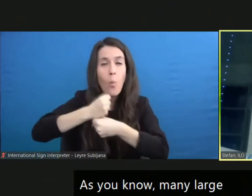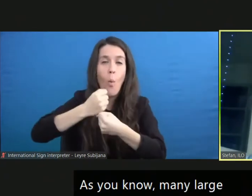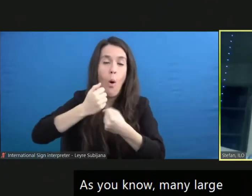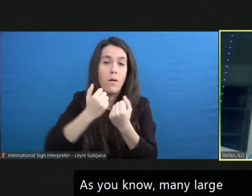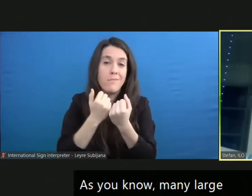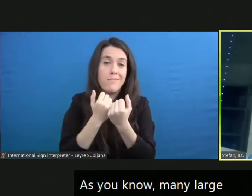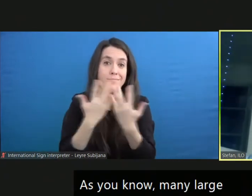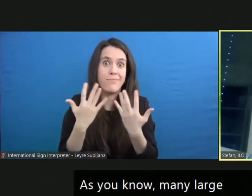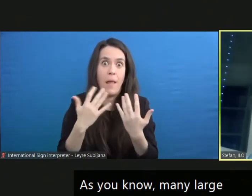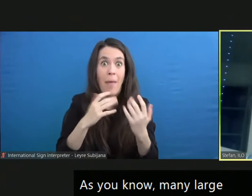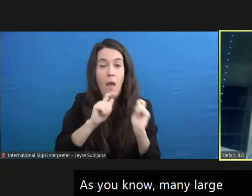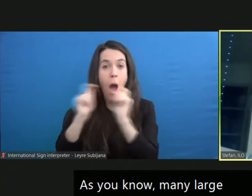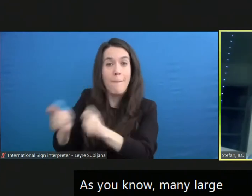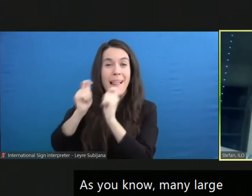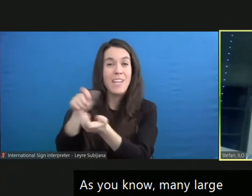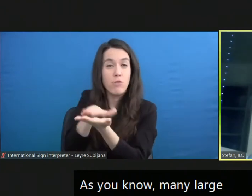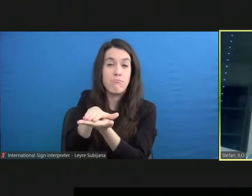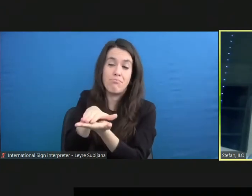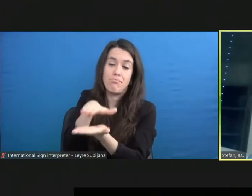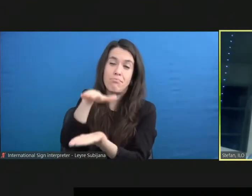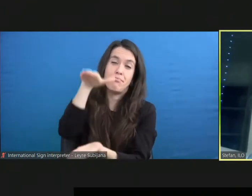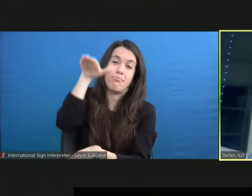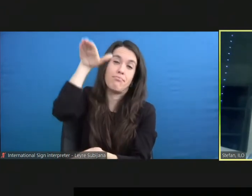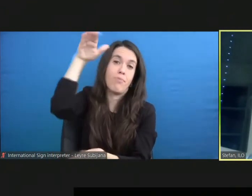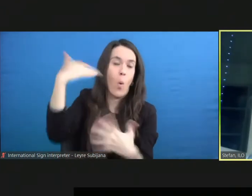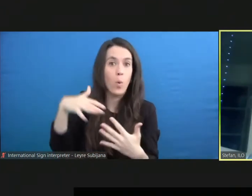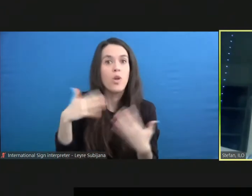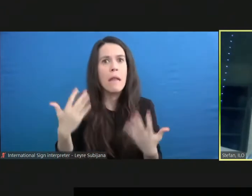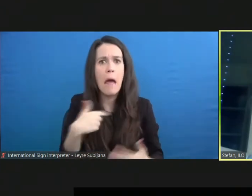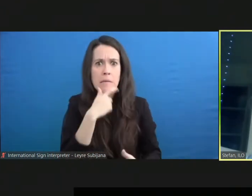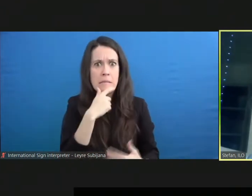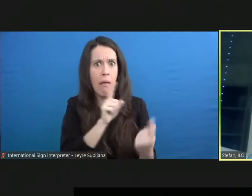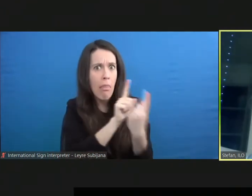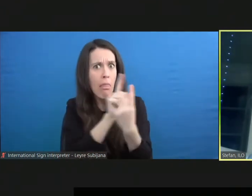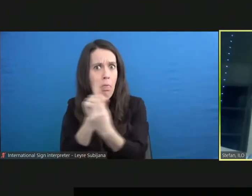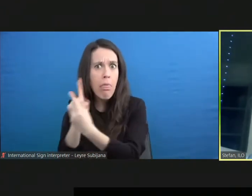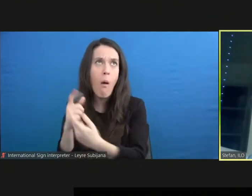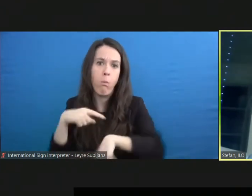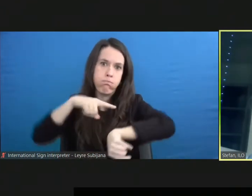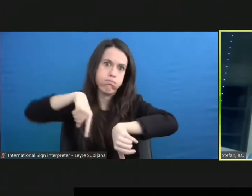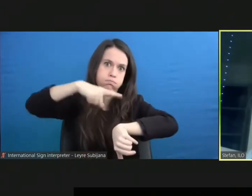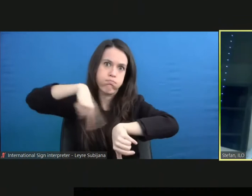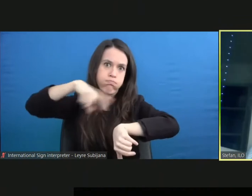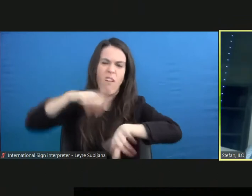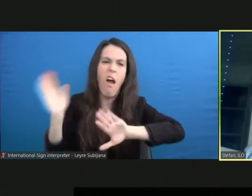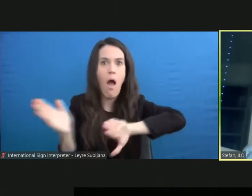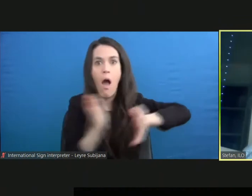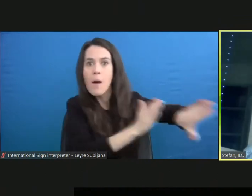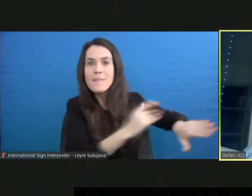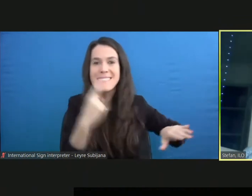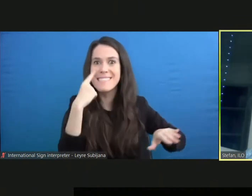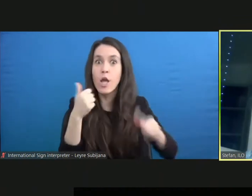job applications that they receive, are starting to use recruitment software that will help them